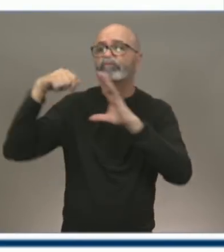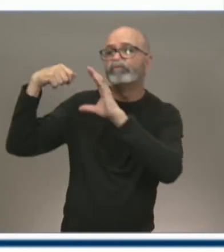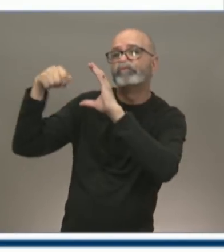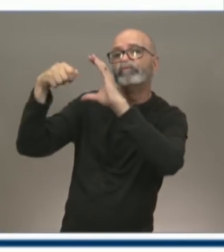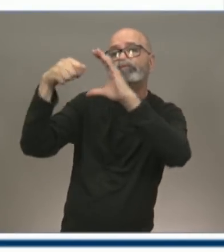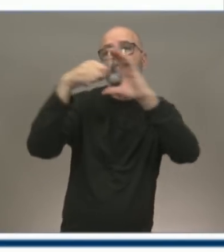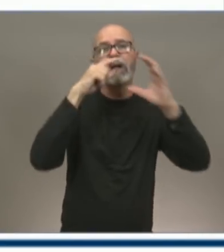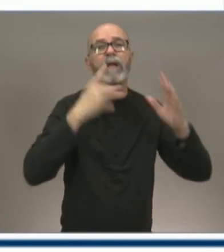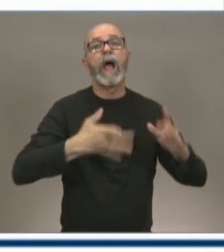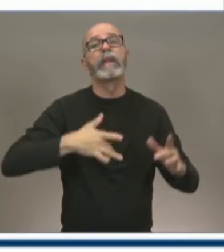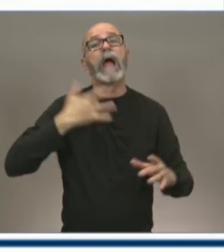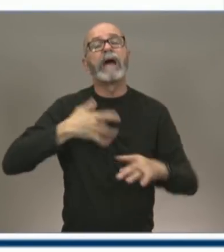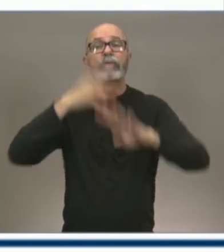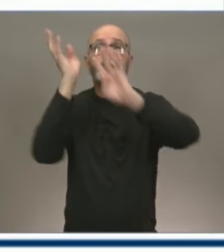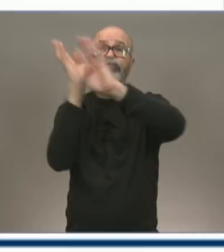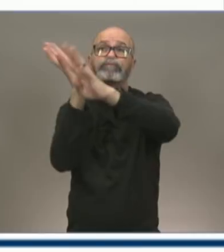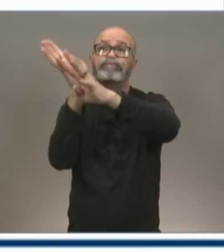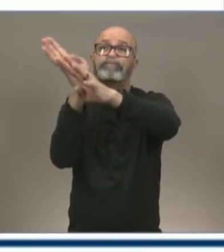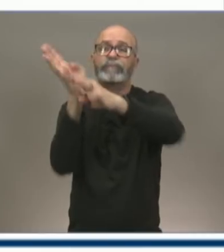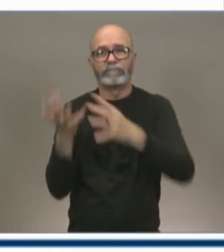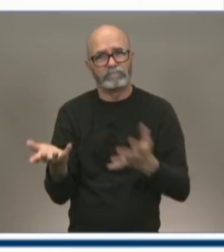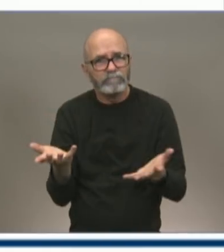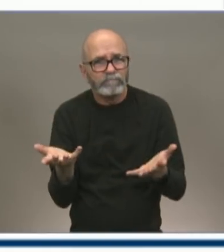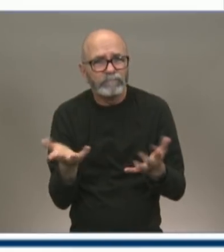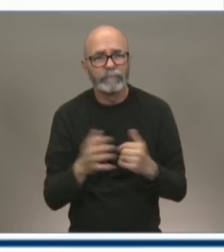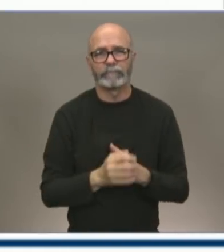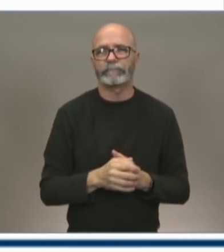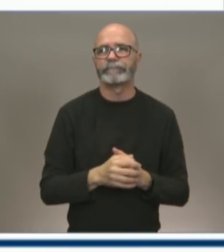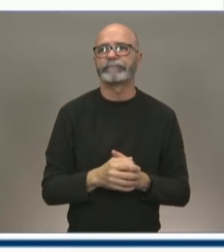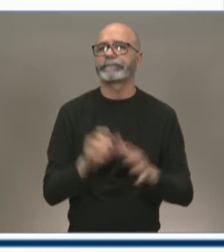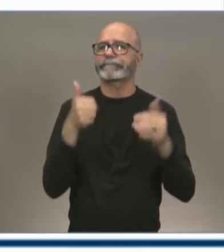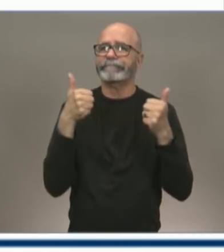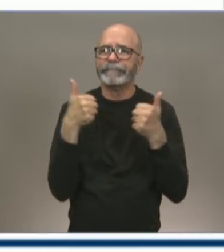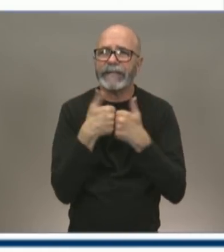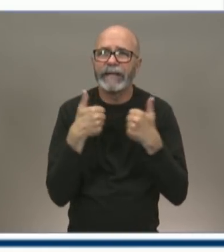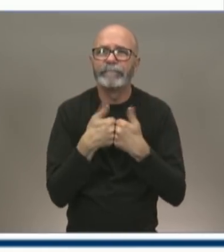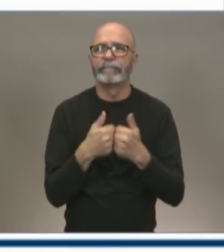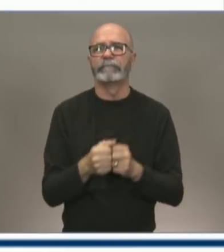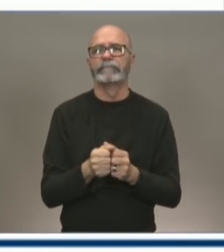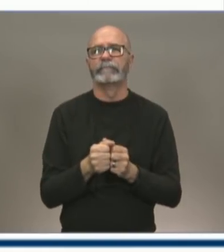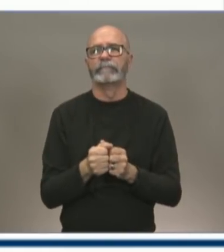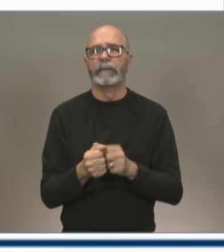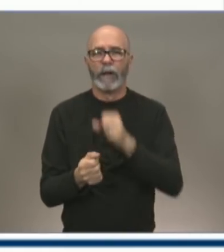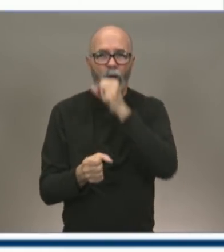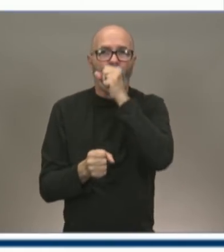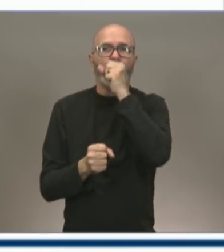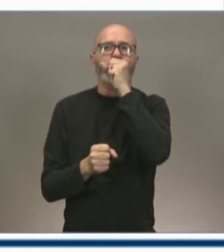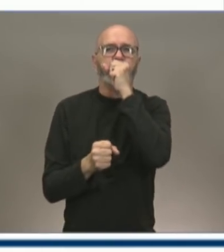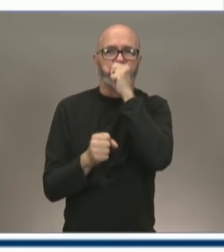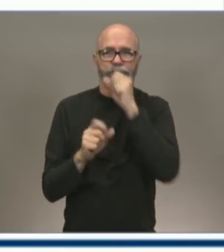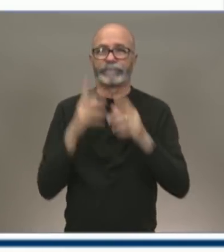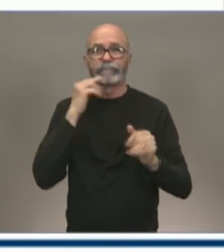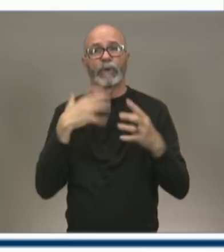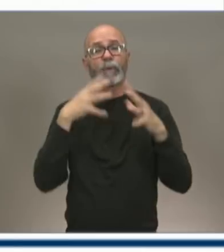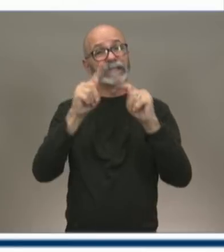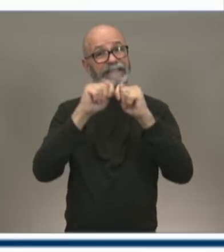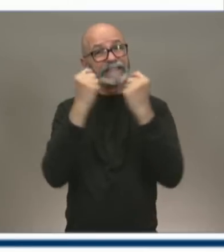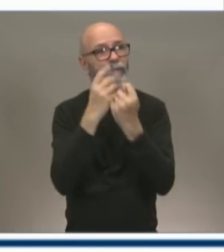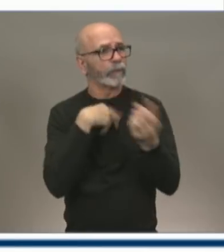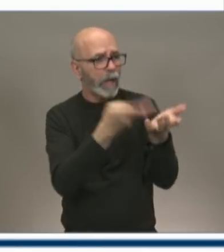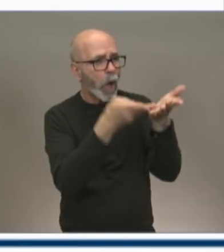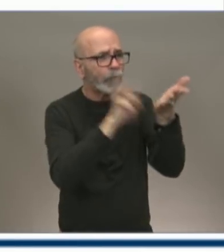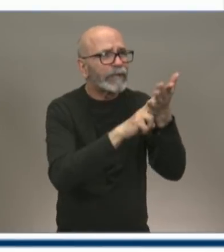a performance or game, that production team, that in a contractual arrangement with the business, that production team